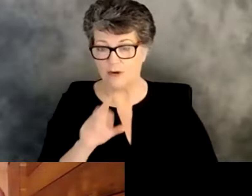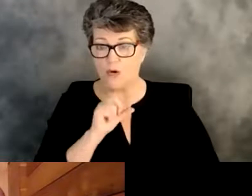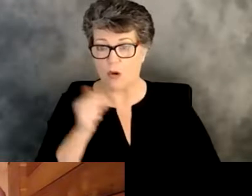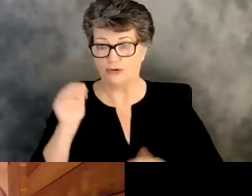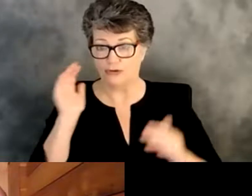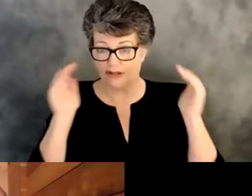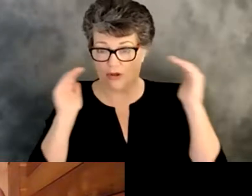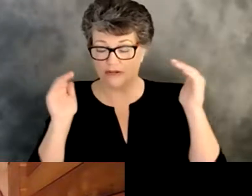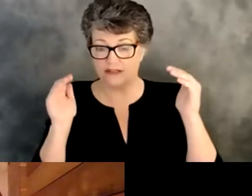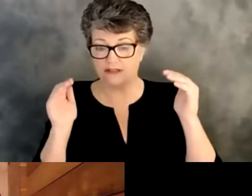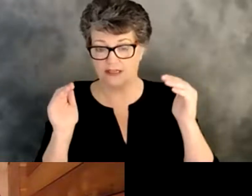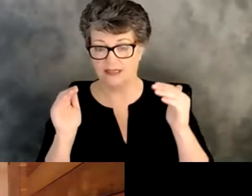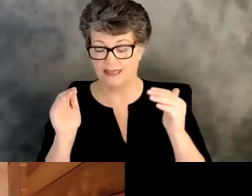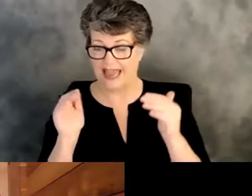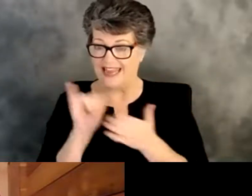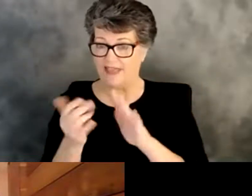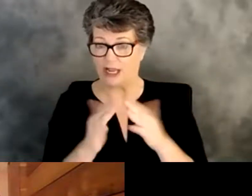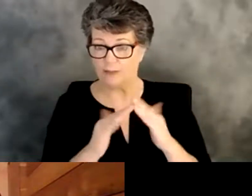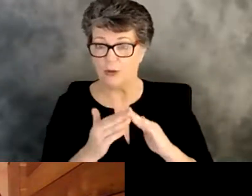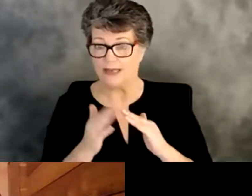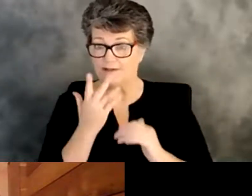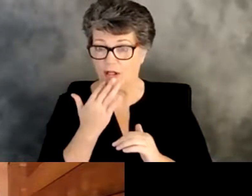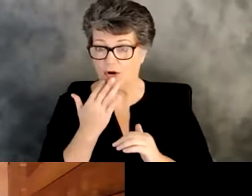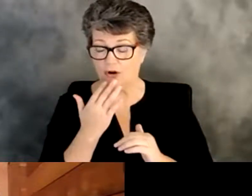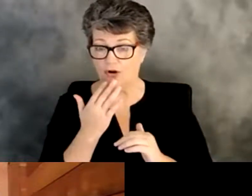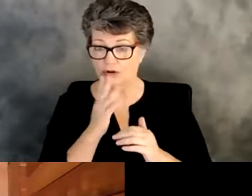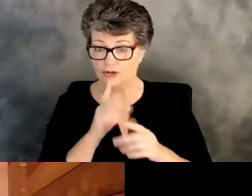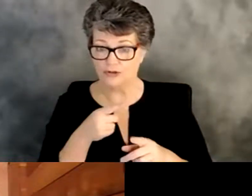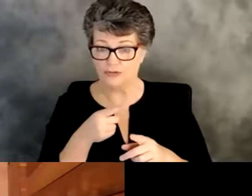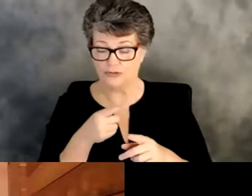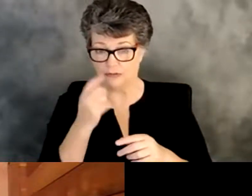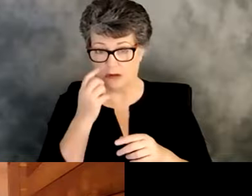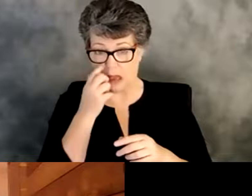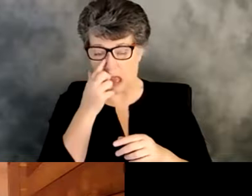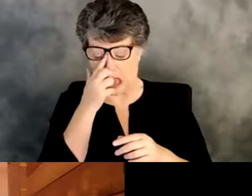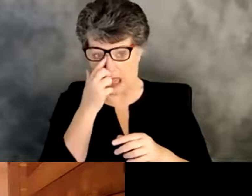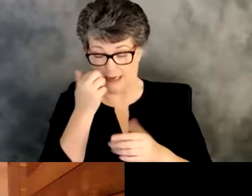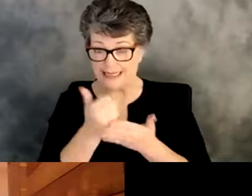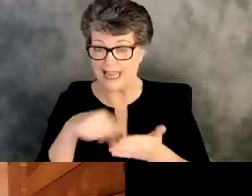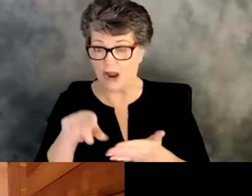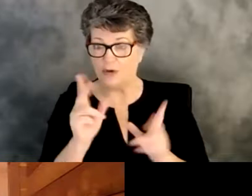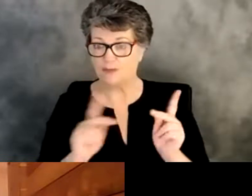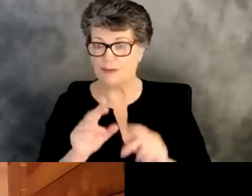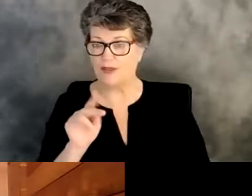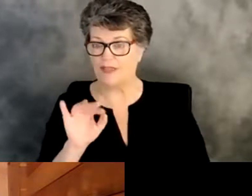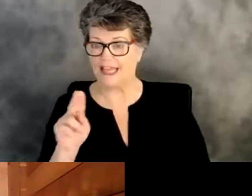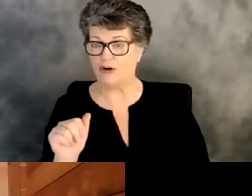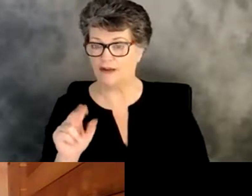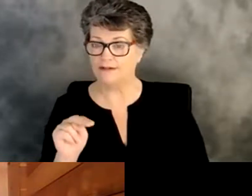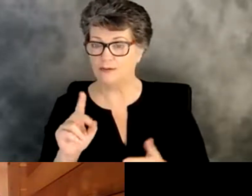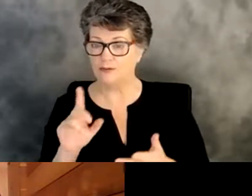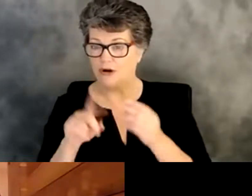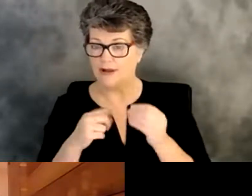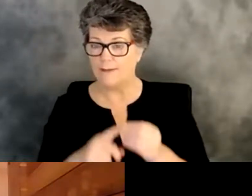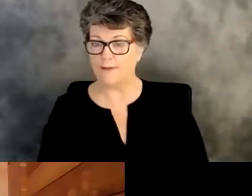and within that, communities of color, to the, you know, intersections that Kieran was speaking to. So, you know, really interested